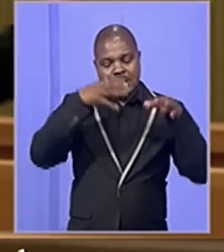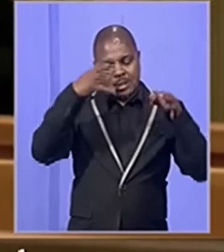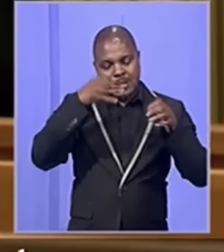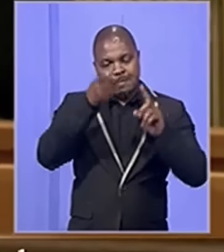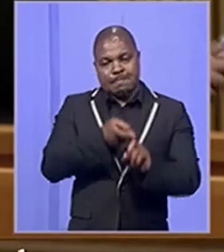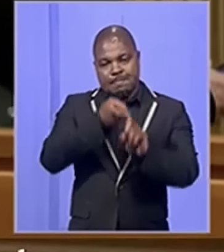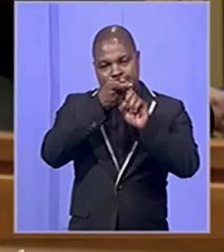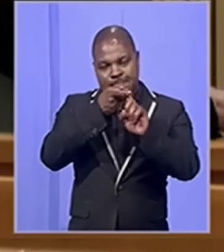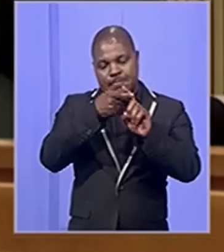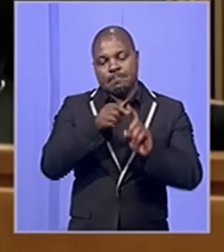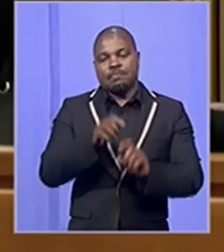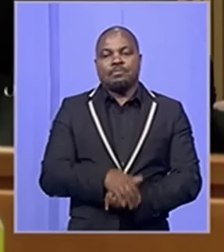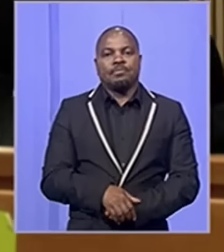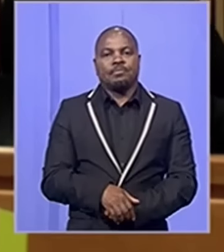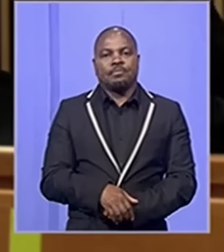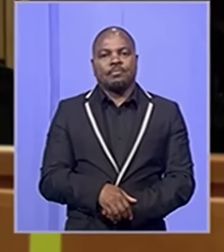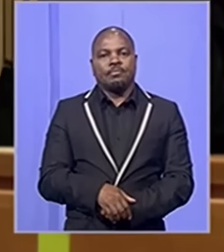mo kgetseng eno.